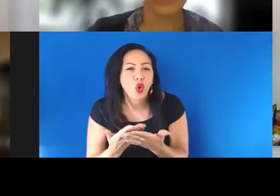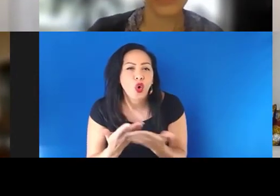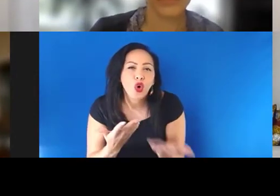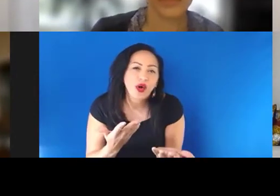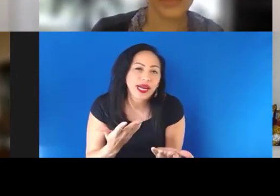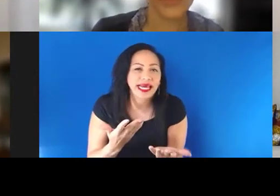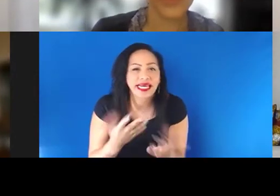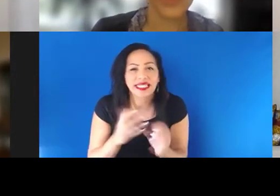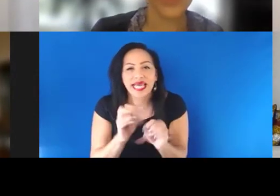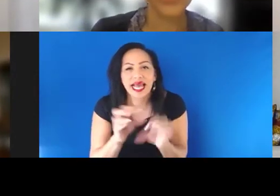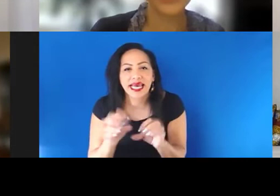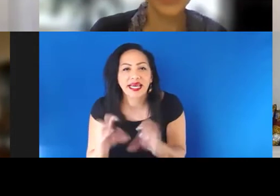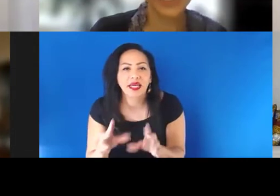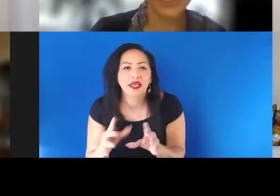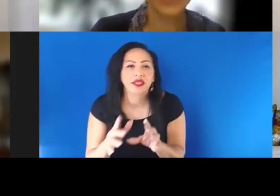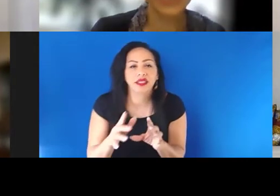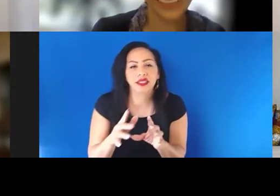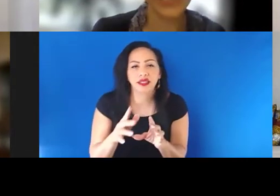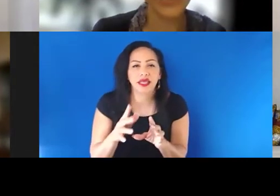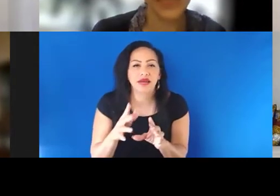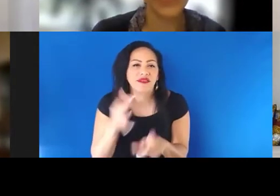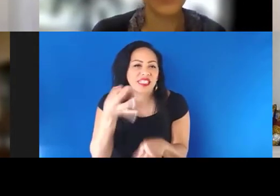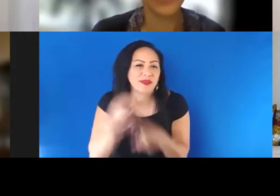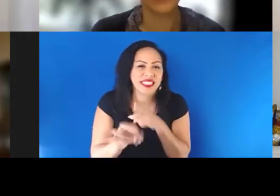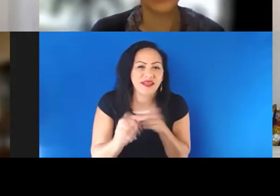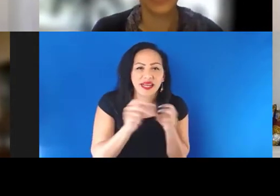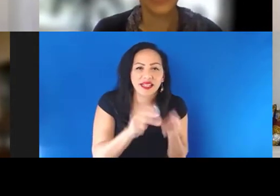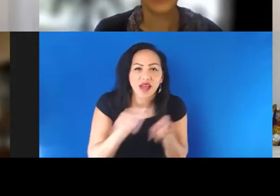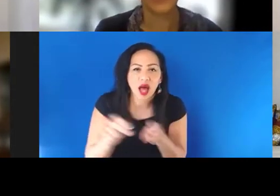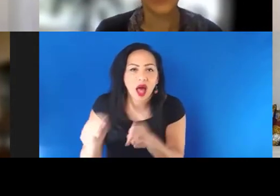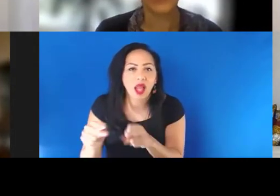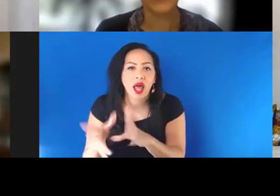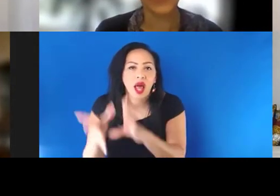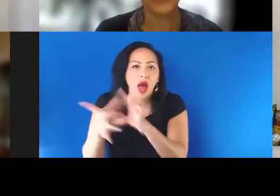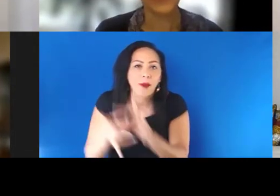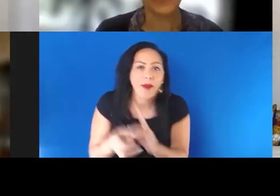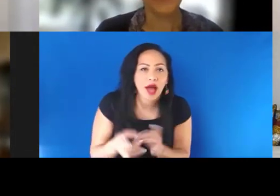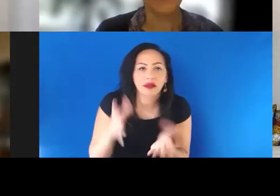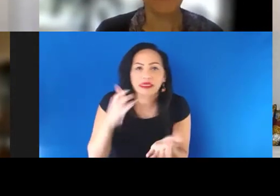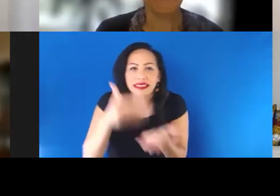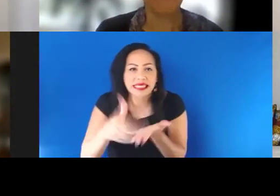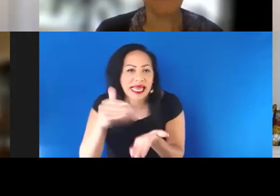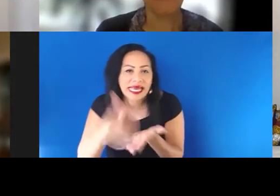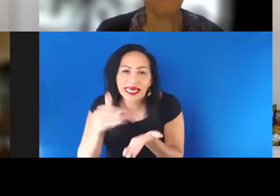biscuits. You know, I see Northern NGOs spending